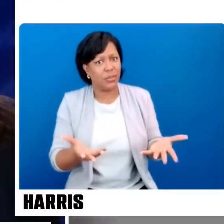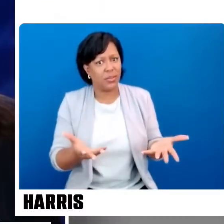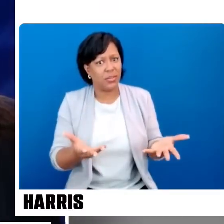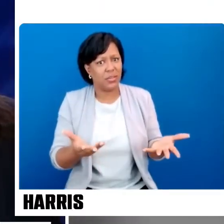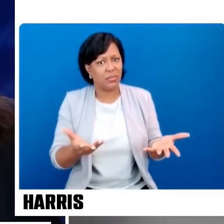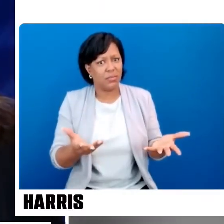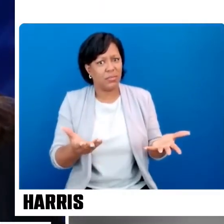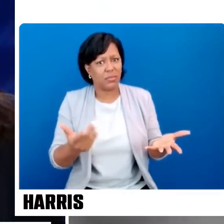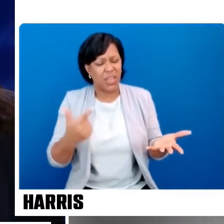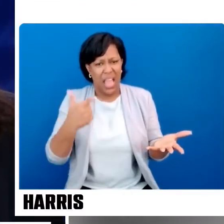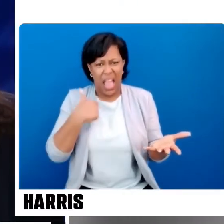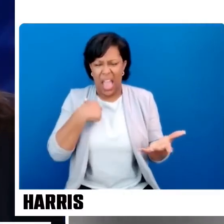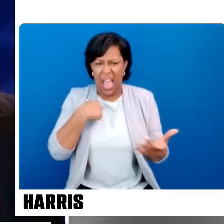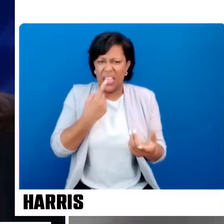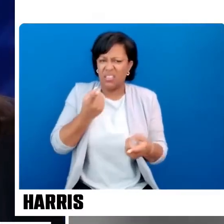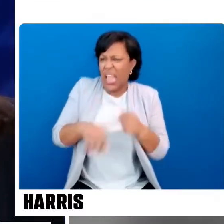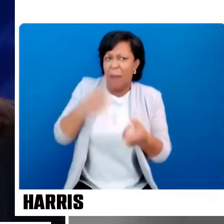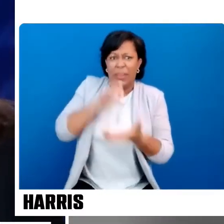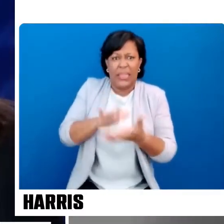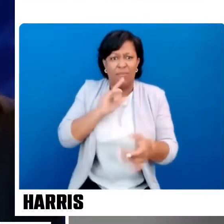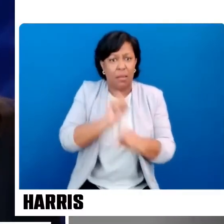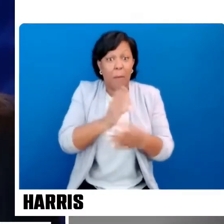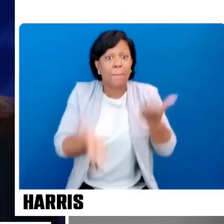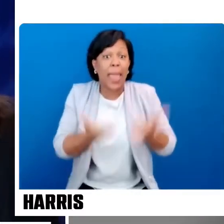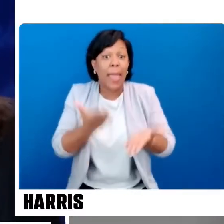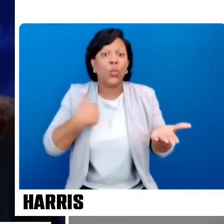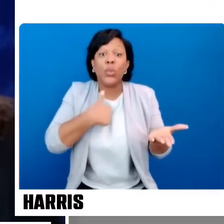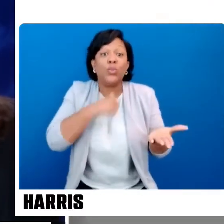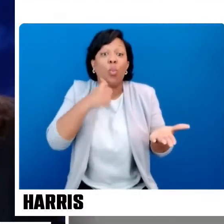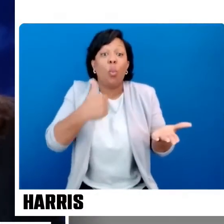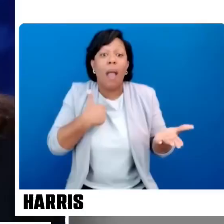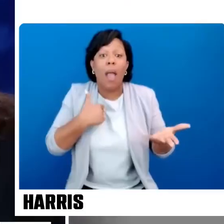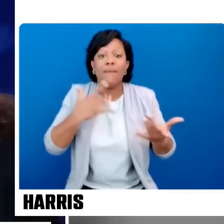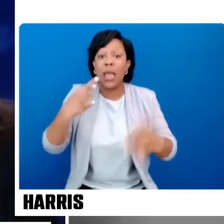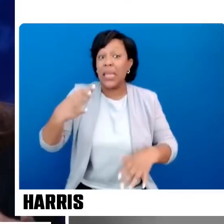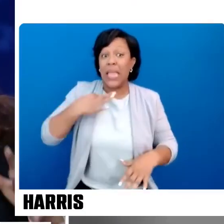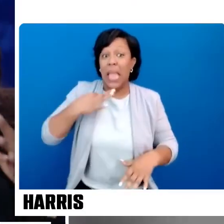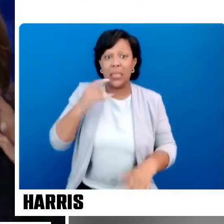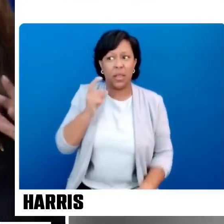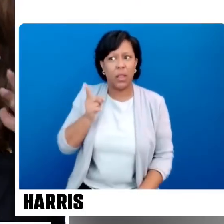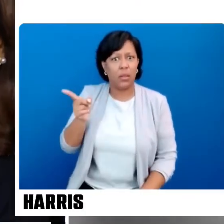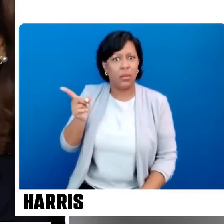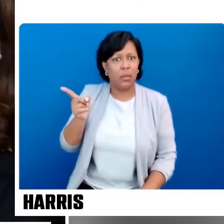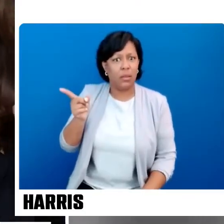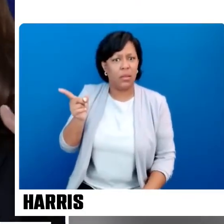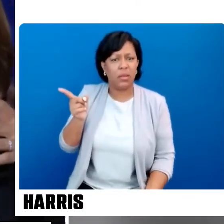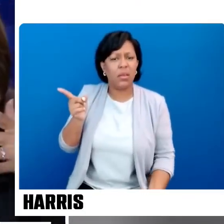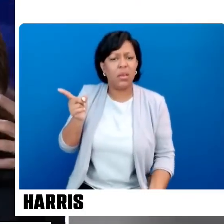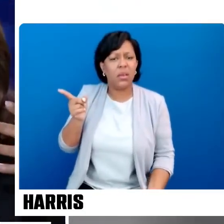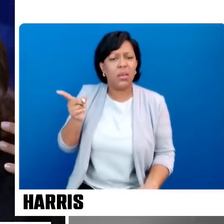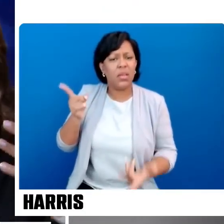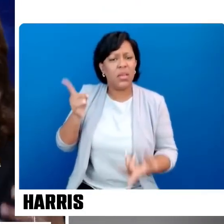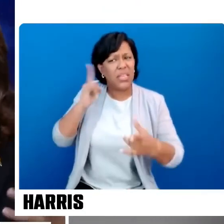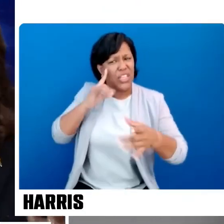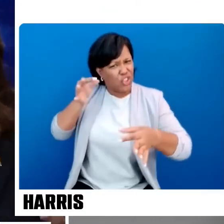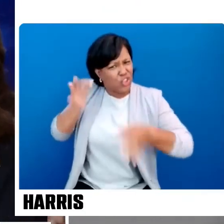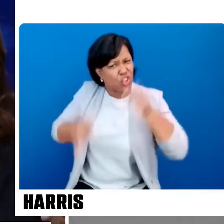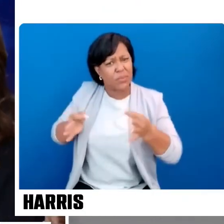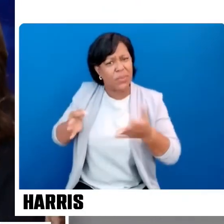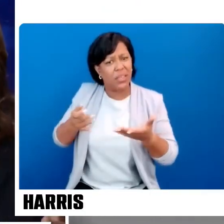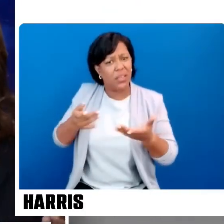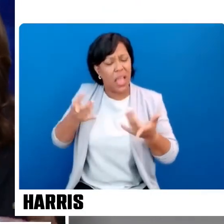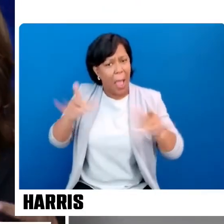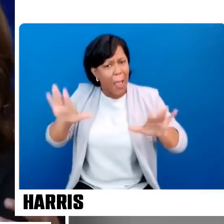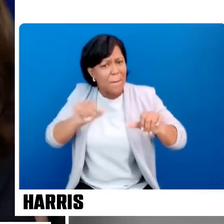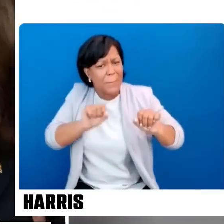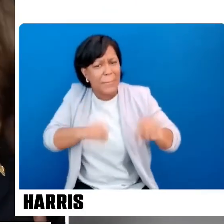perhaps we do not have in the candidate to my right the temperament or the ability to not be